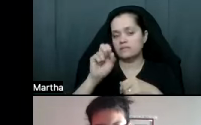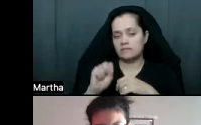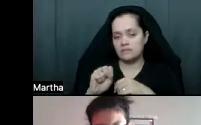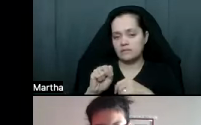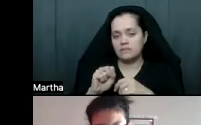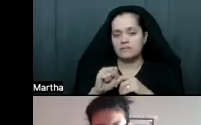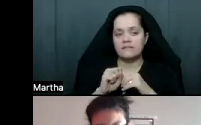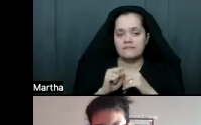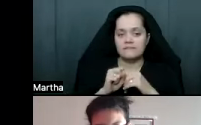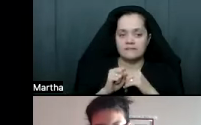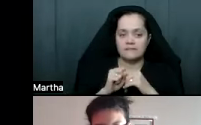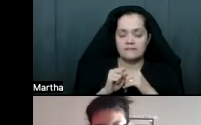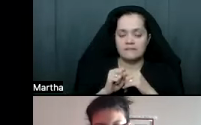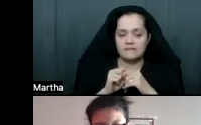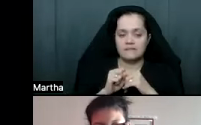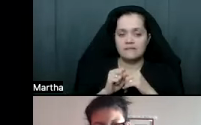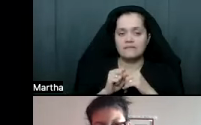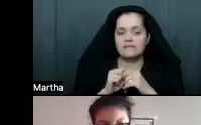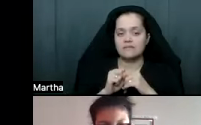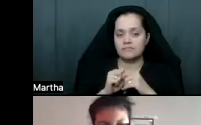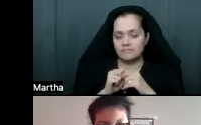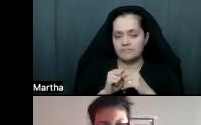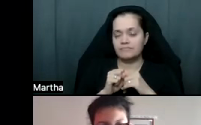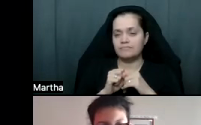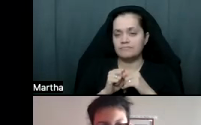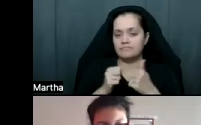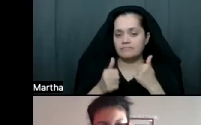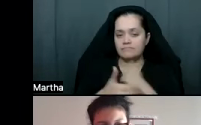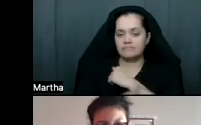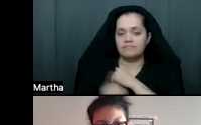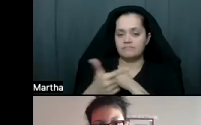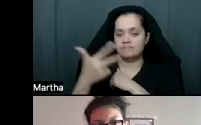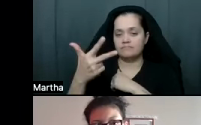area, large population, long history of urbanization.